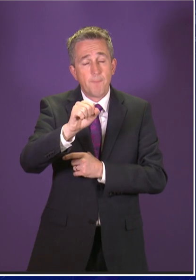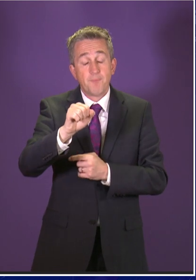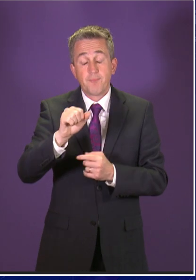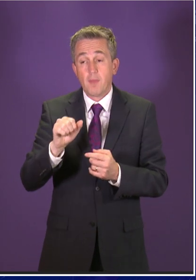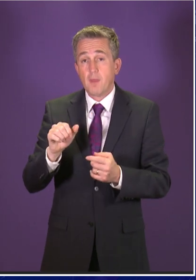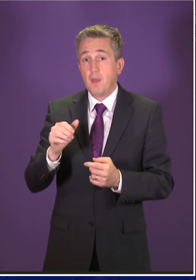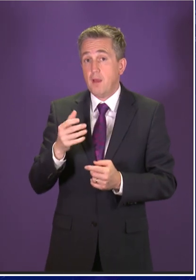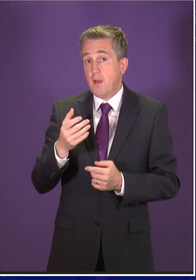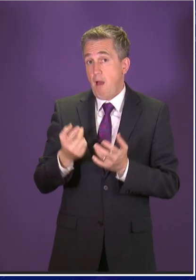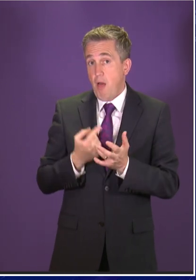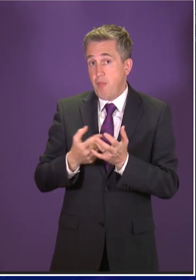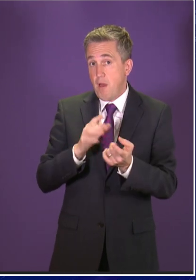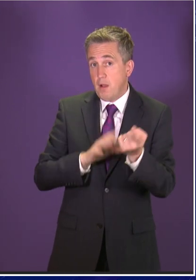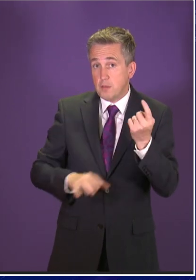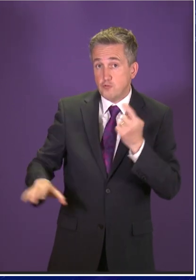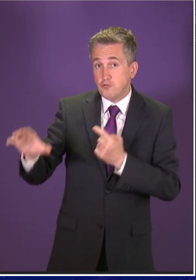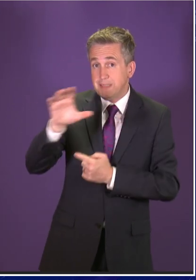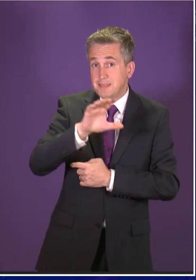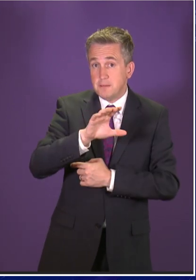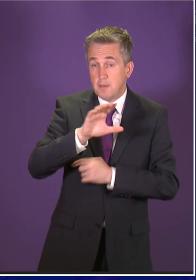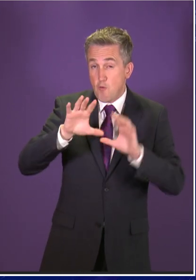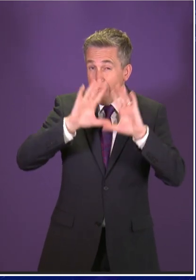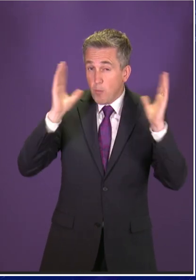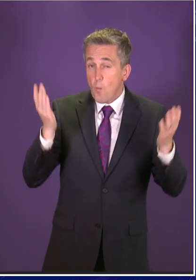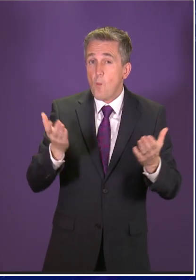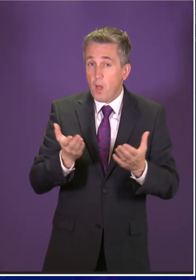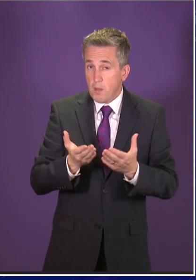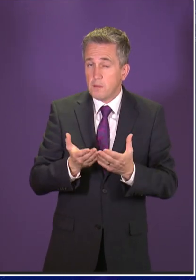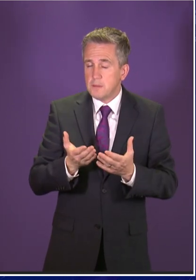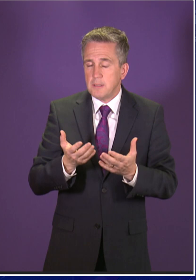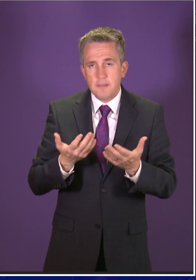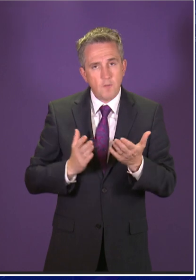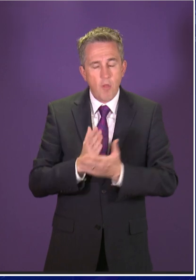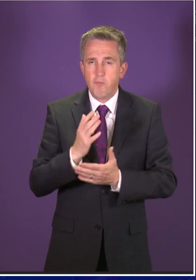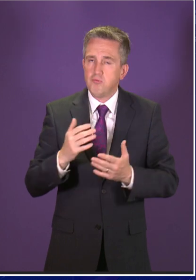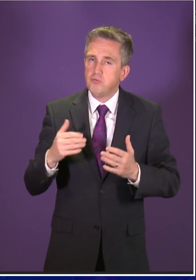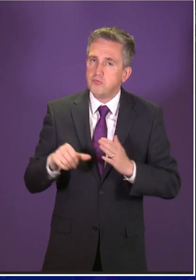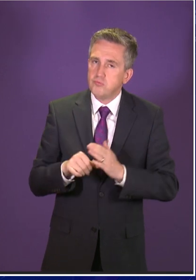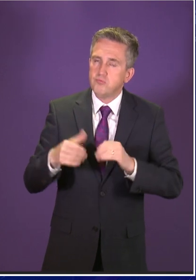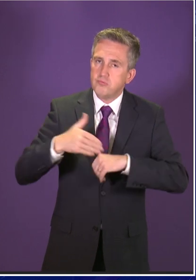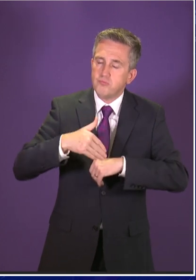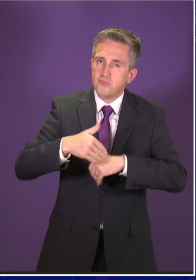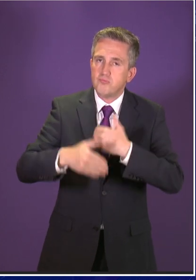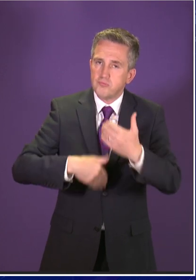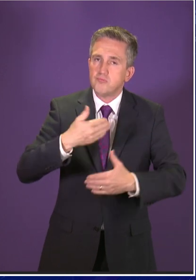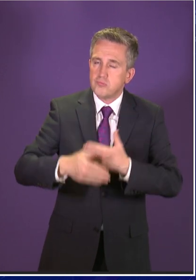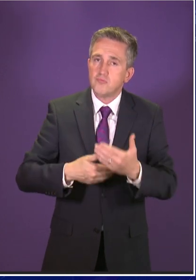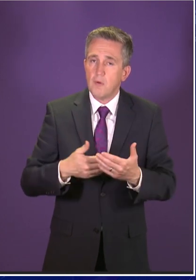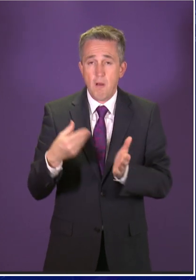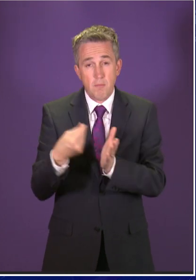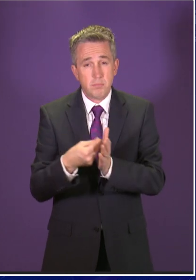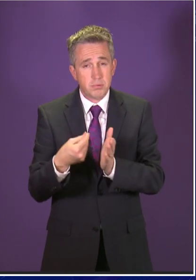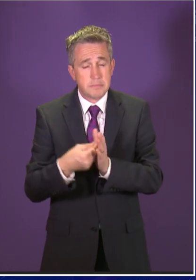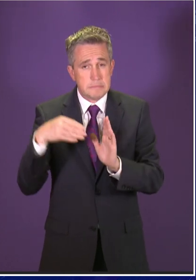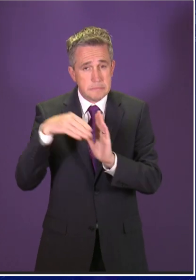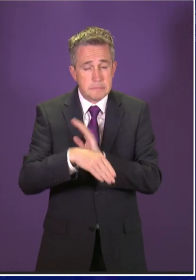in recent years, countries and governments right across our globe have faced difficult times, in particular, difficult financial